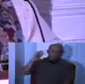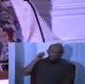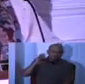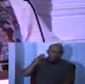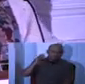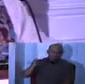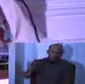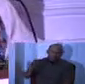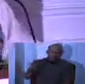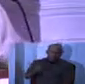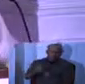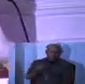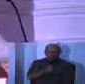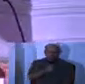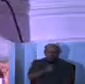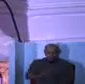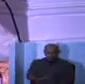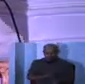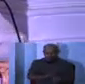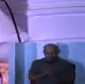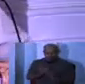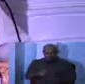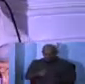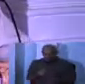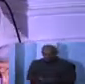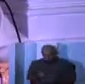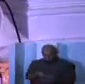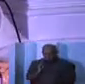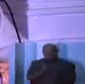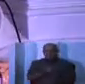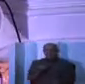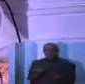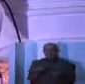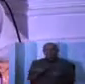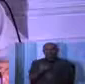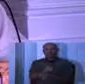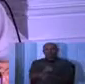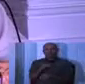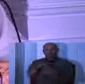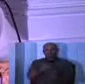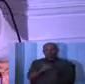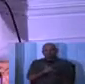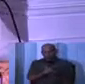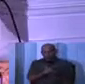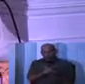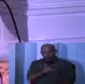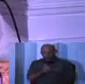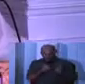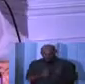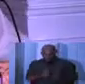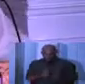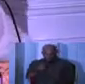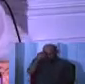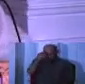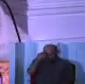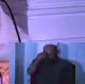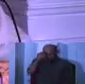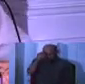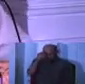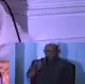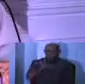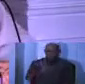Come to us, Lord Jesus. Be born in us this night, in our hearts, our minds, our very